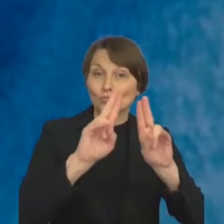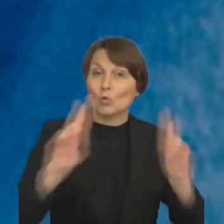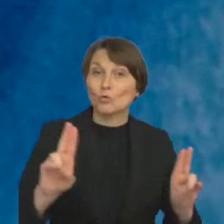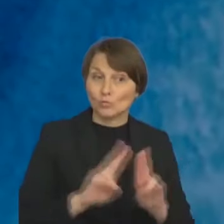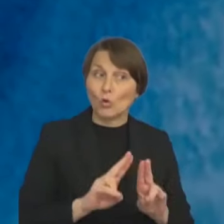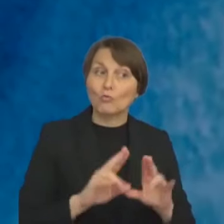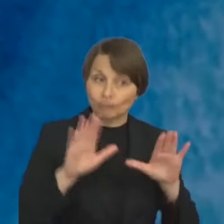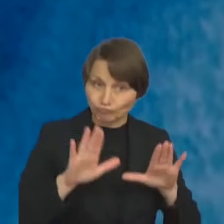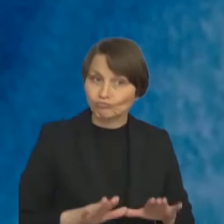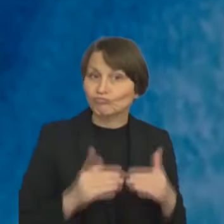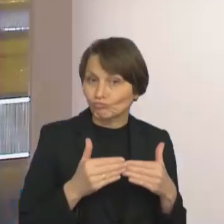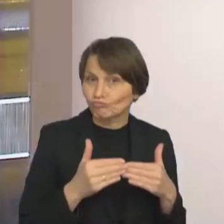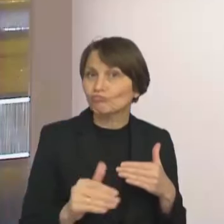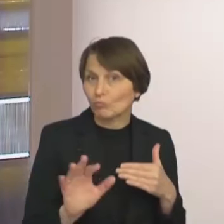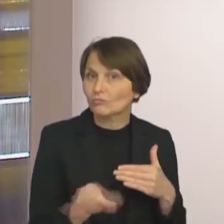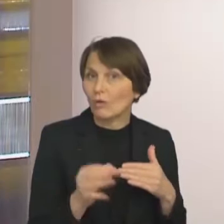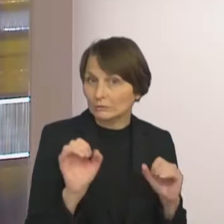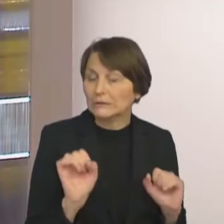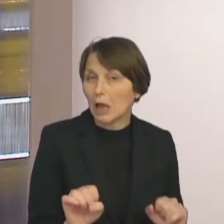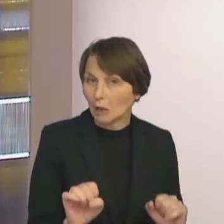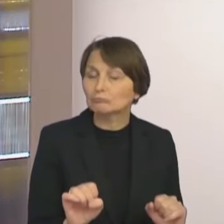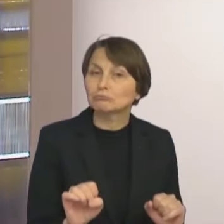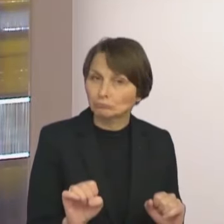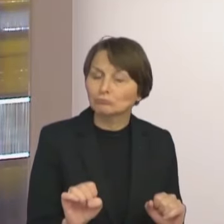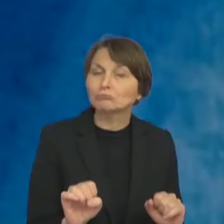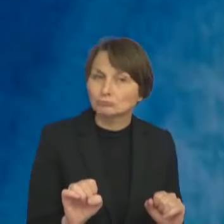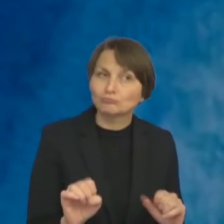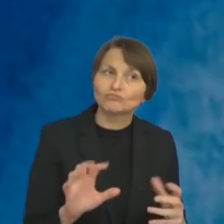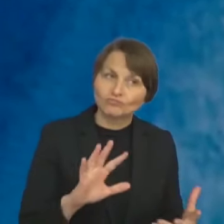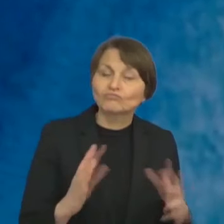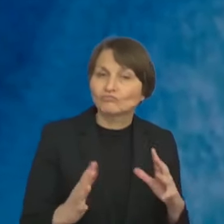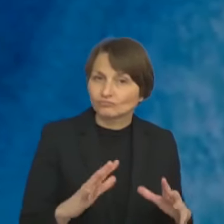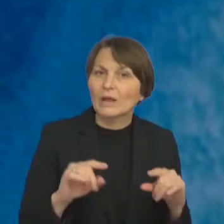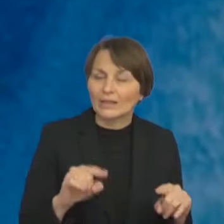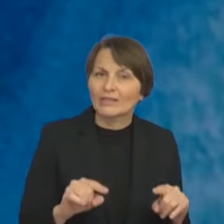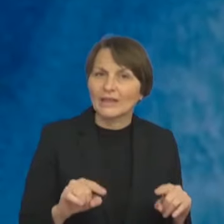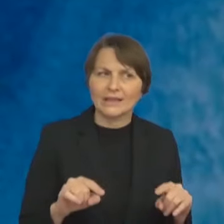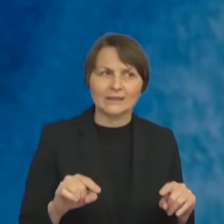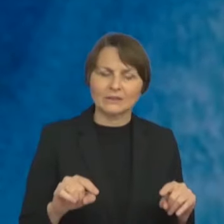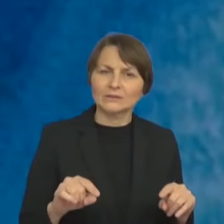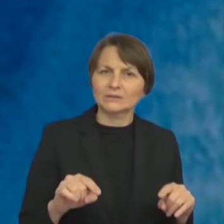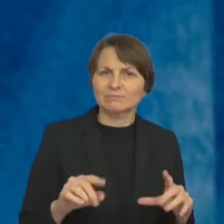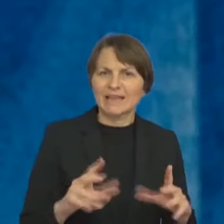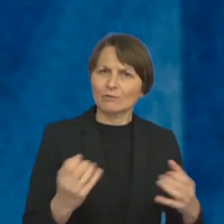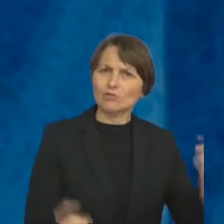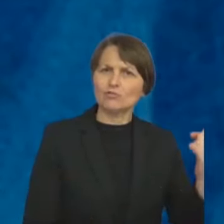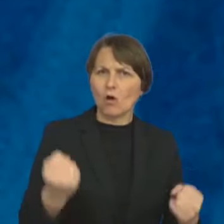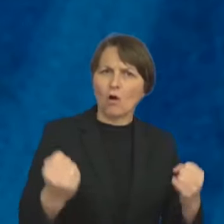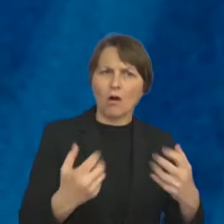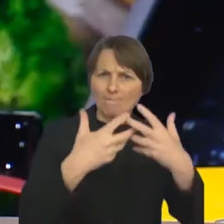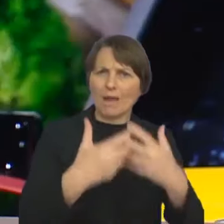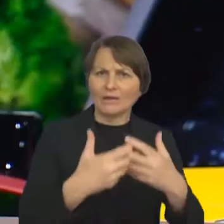that Renault will very quickly be seen as a huge leader in the automotive industry in our country. All of